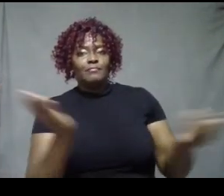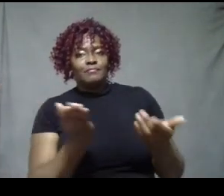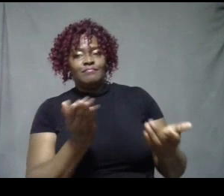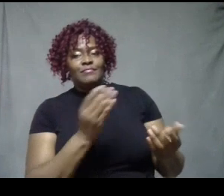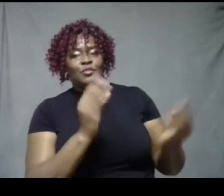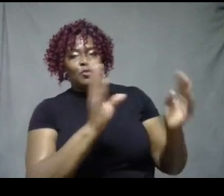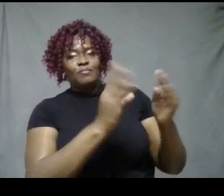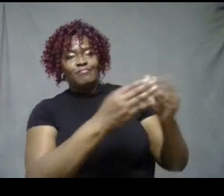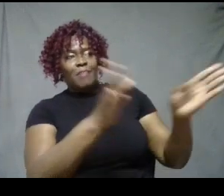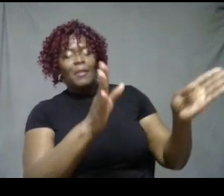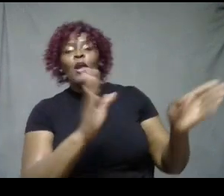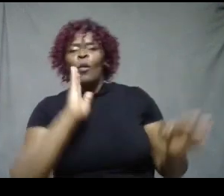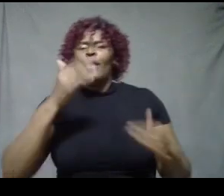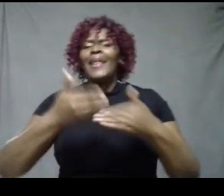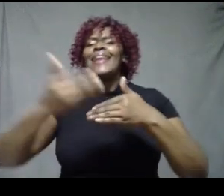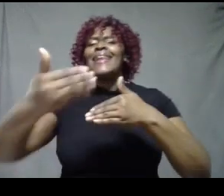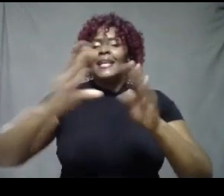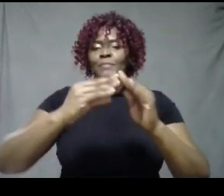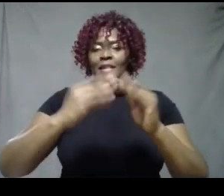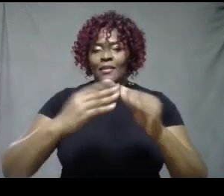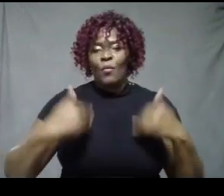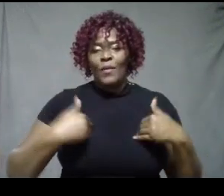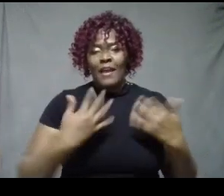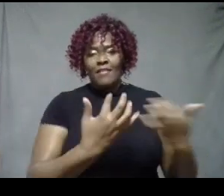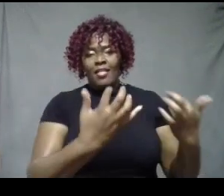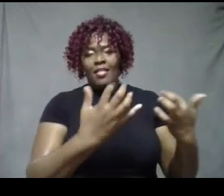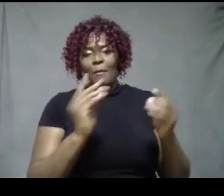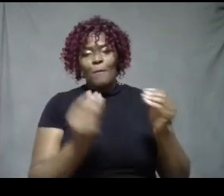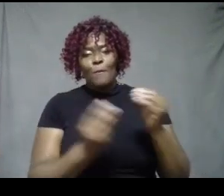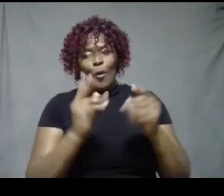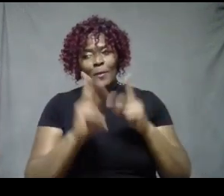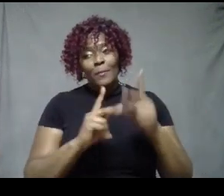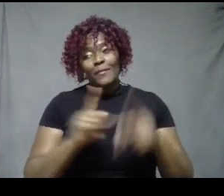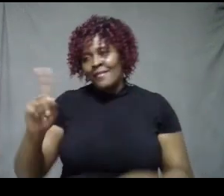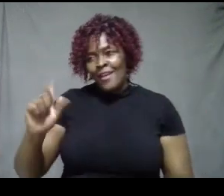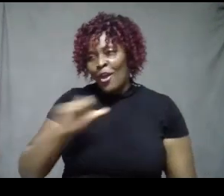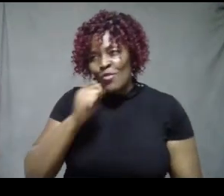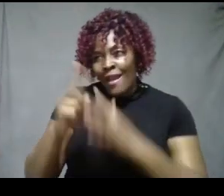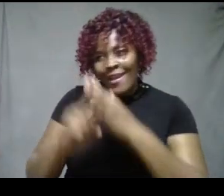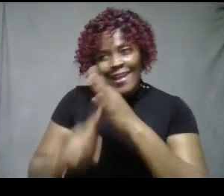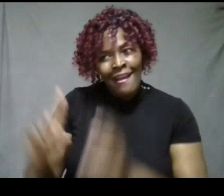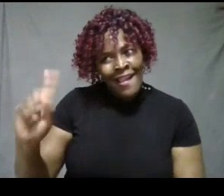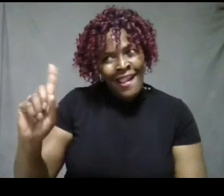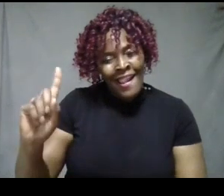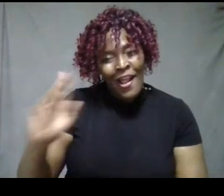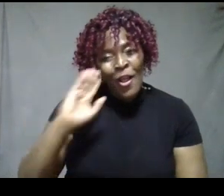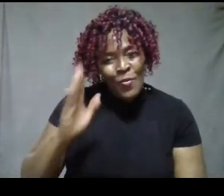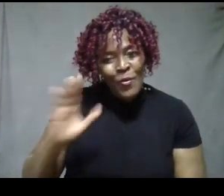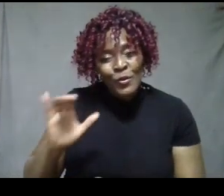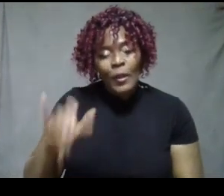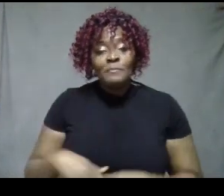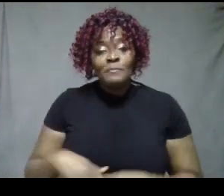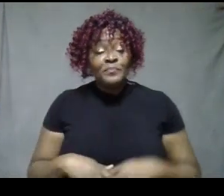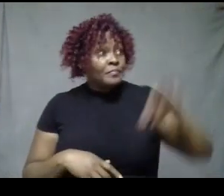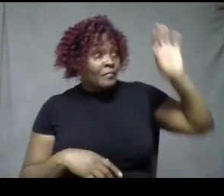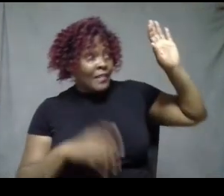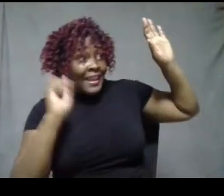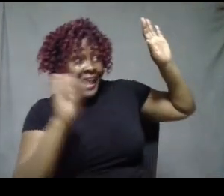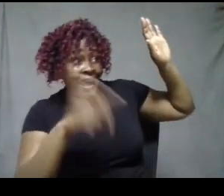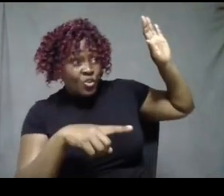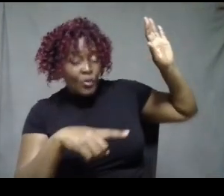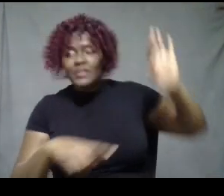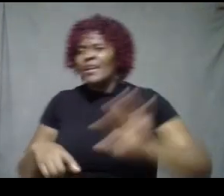people. Yeah. Yeah. But you're not getting out of it. Am I able to ask a question? Yes, but not yet,